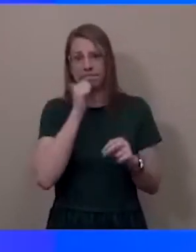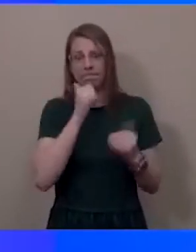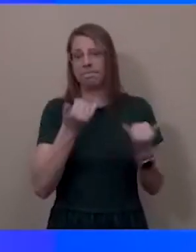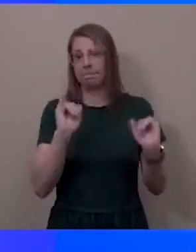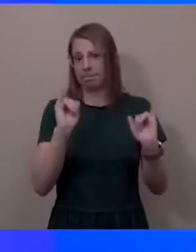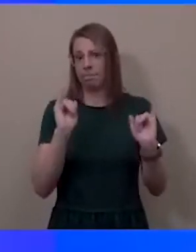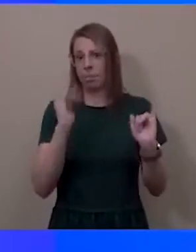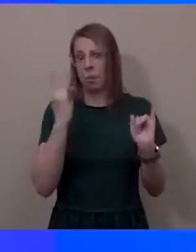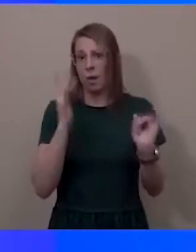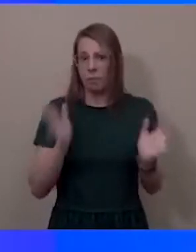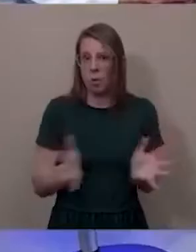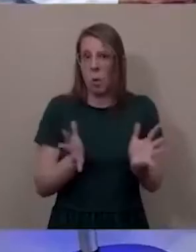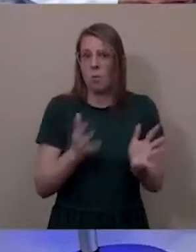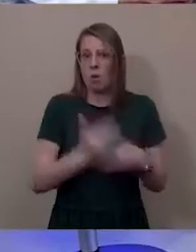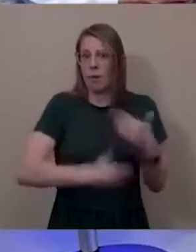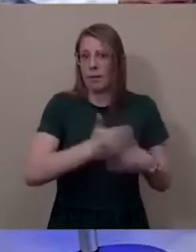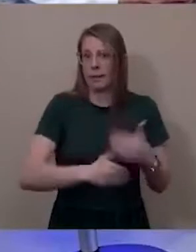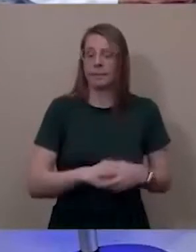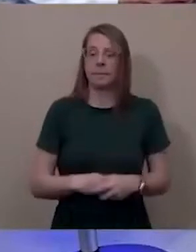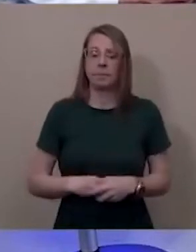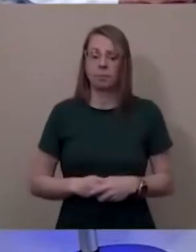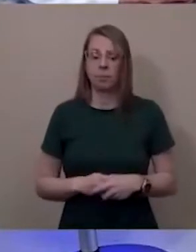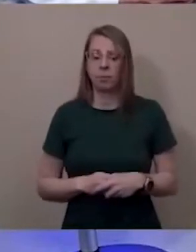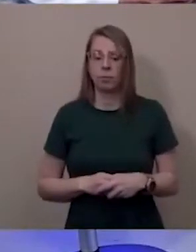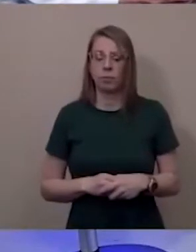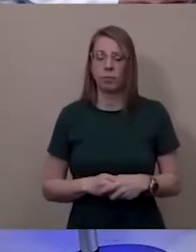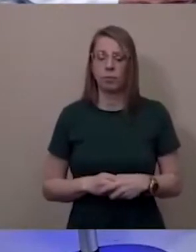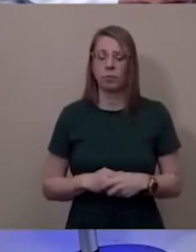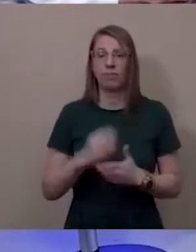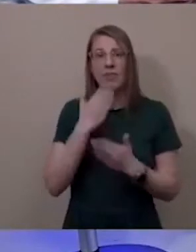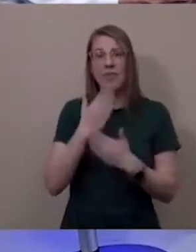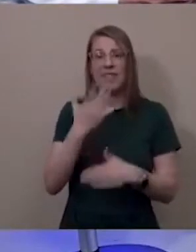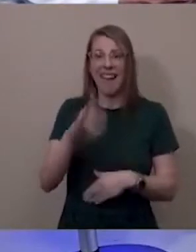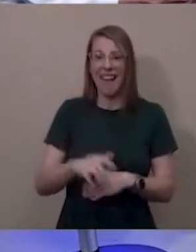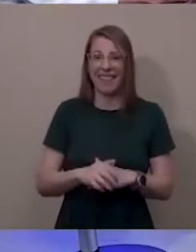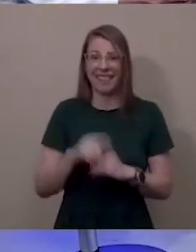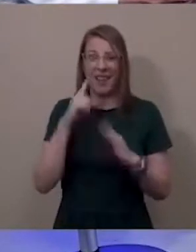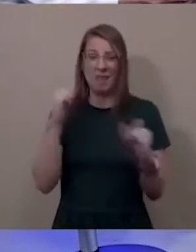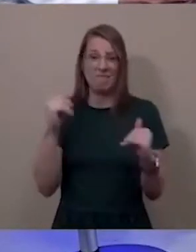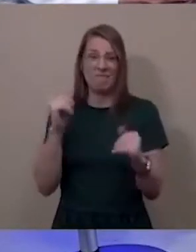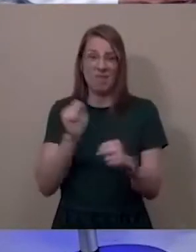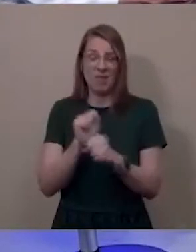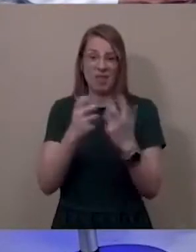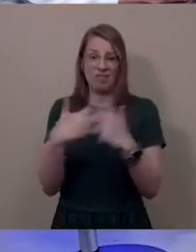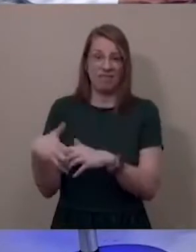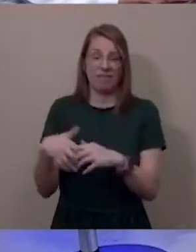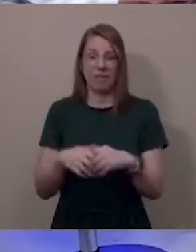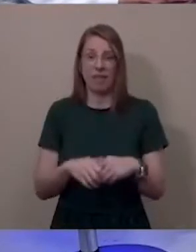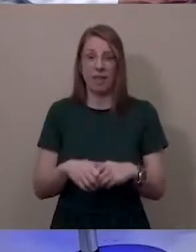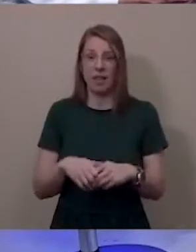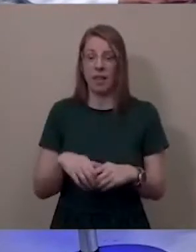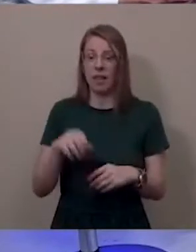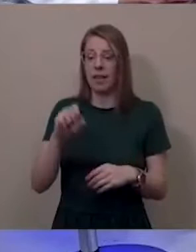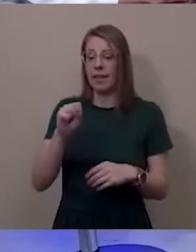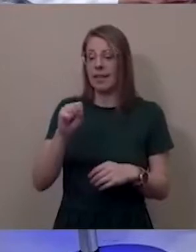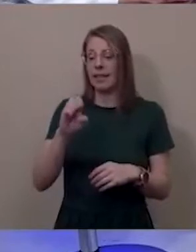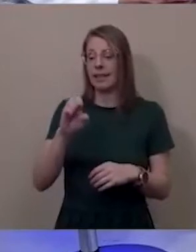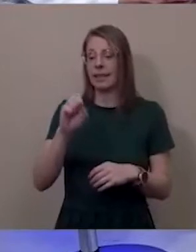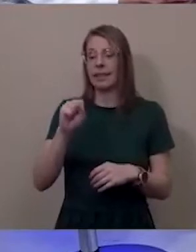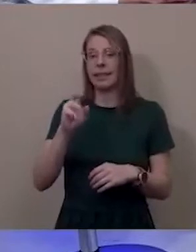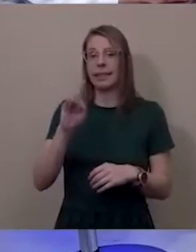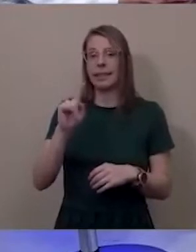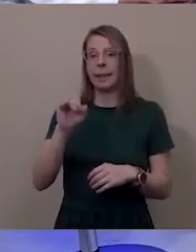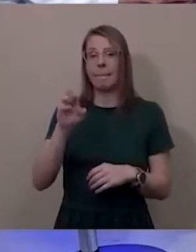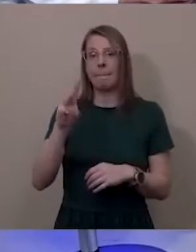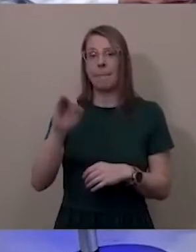to promote that process. So, well, good luck. Let's hope this works. Anyway, is this going to work in systemic amyloid at all, this drug? That's